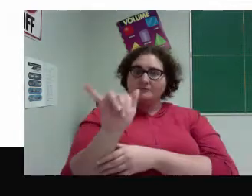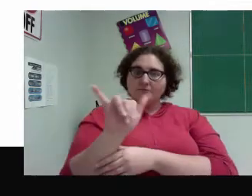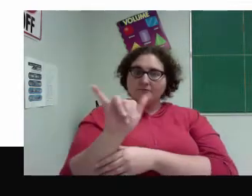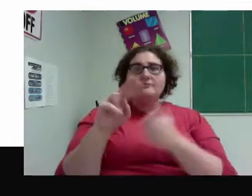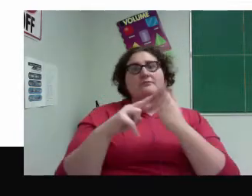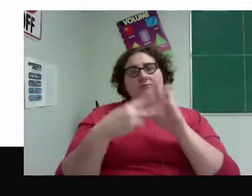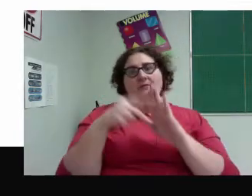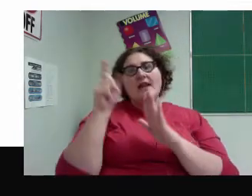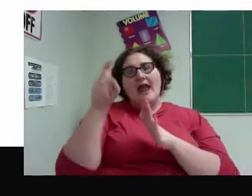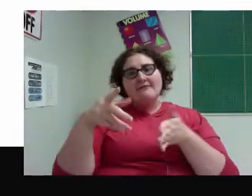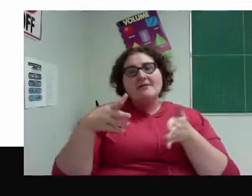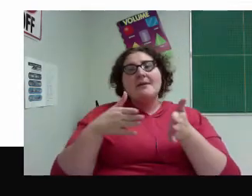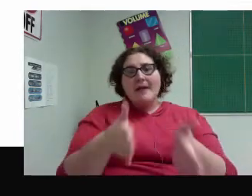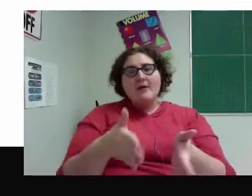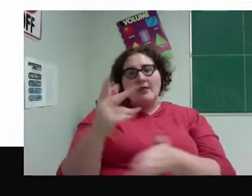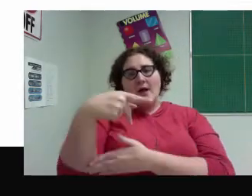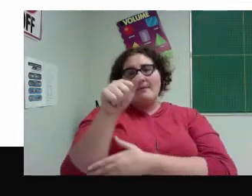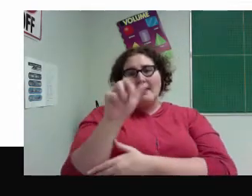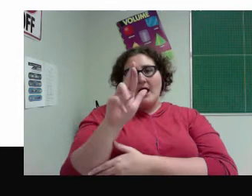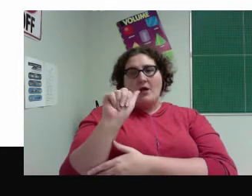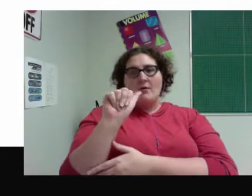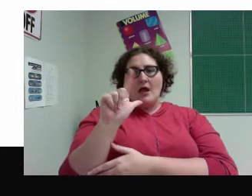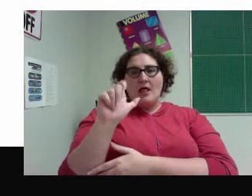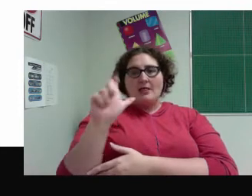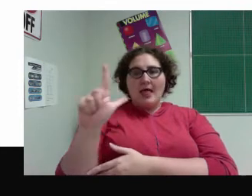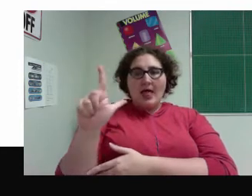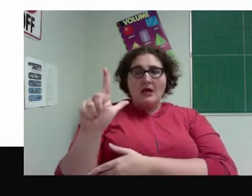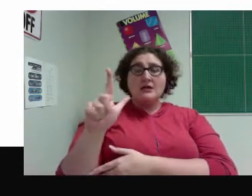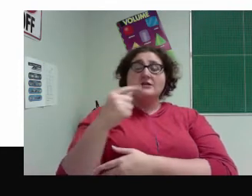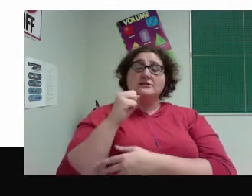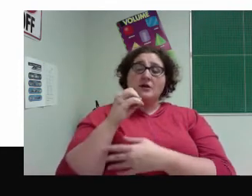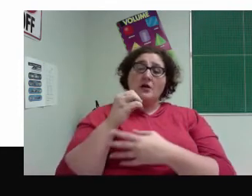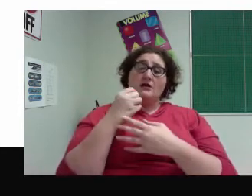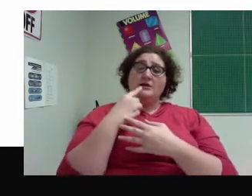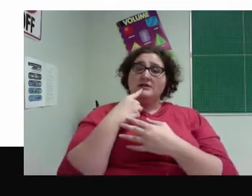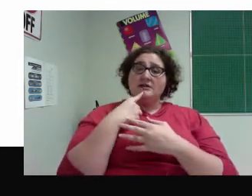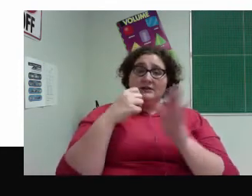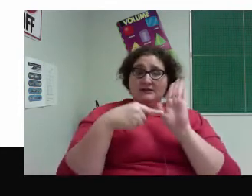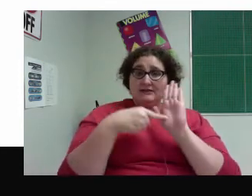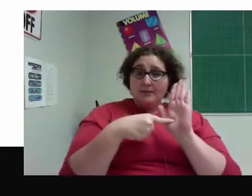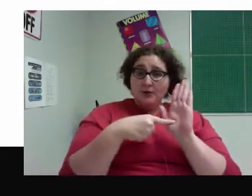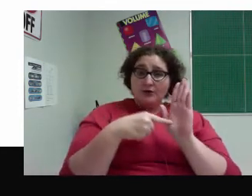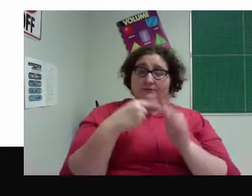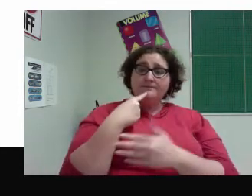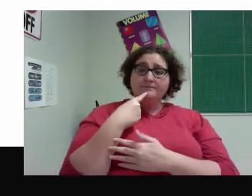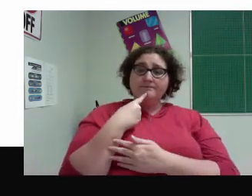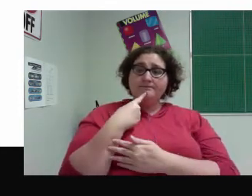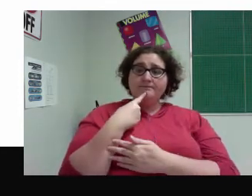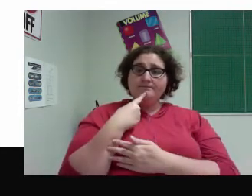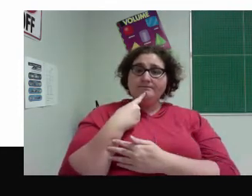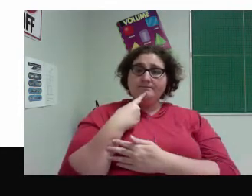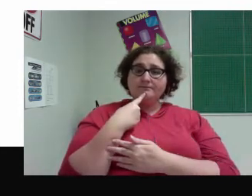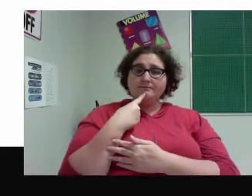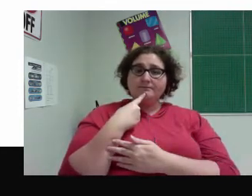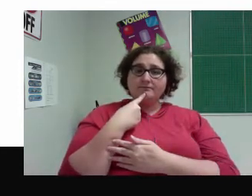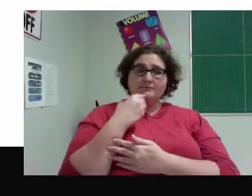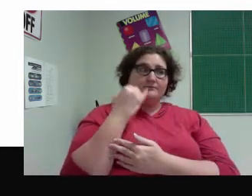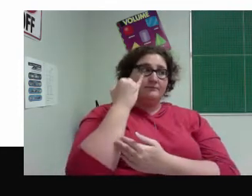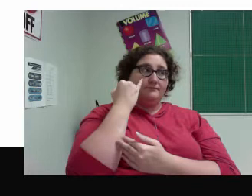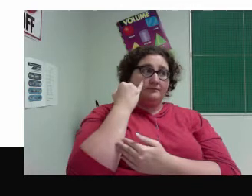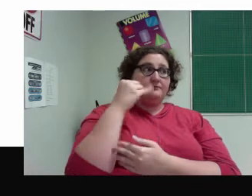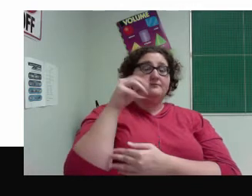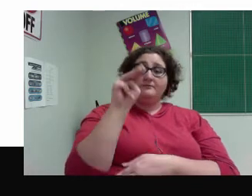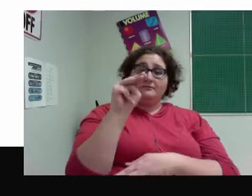So what it says in symbols, it says if M is perpendicular to T